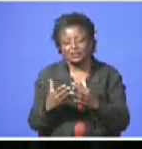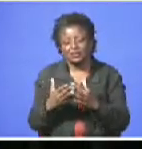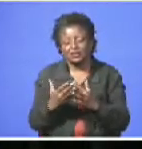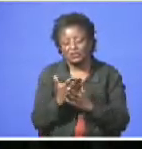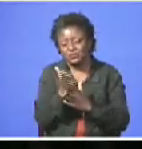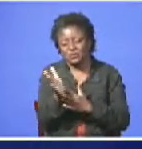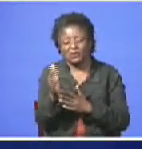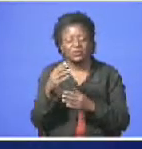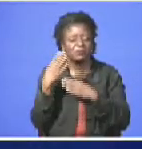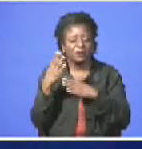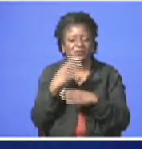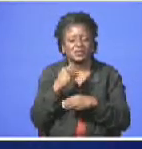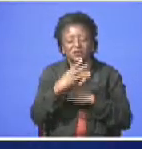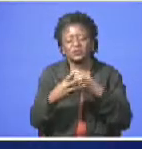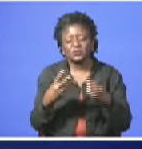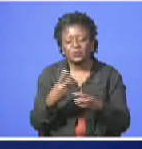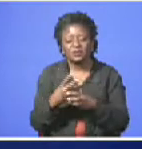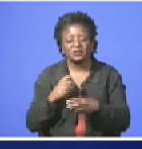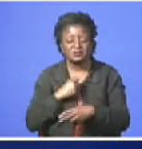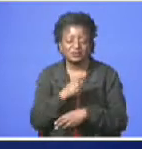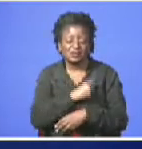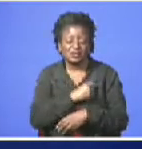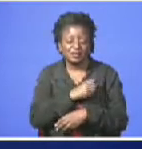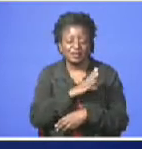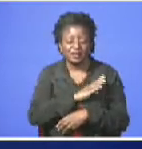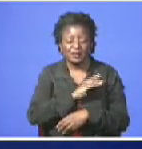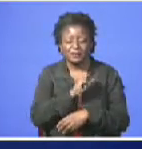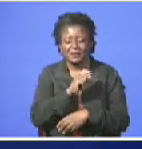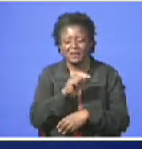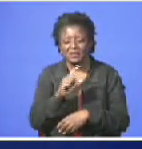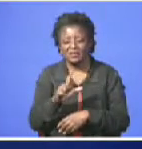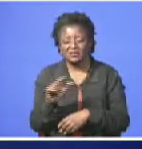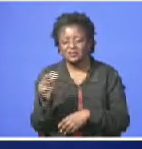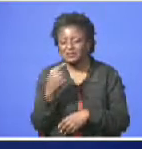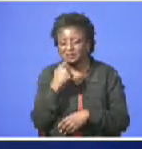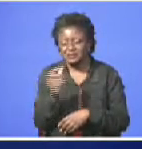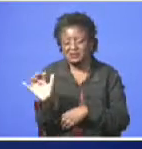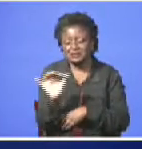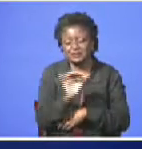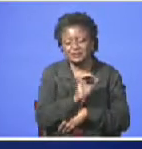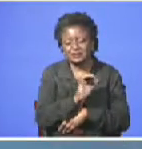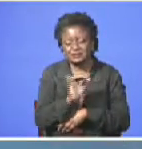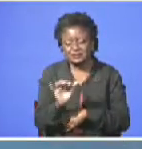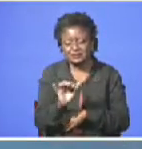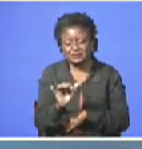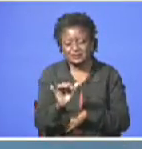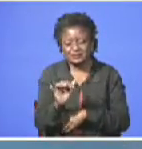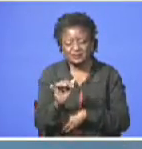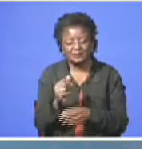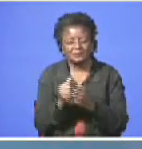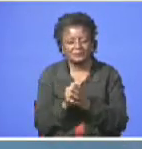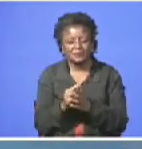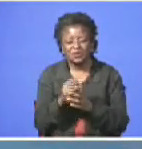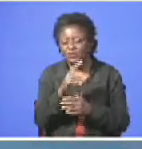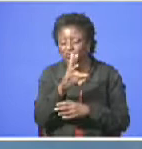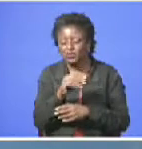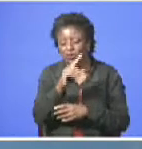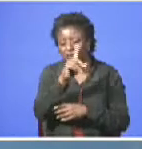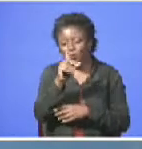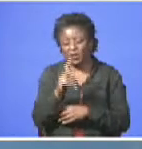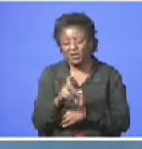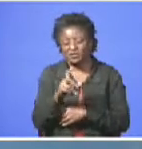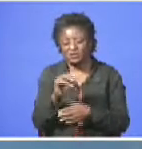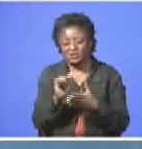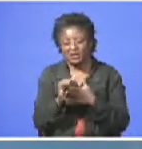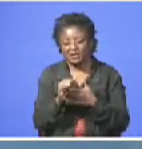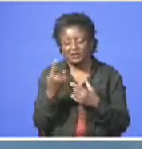world. Senator Bethel echoed such sentiments. There's no question that the